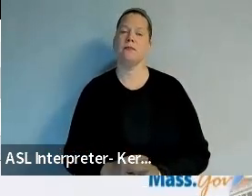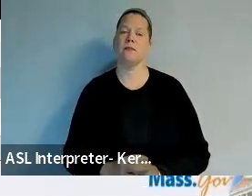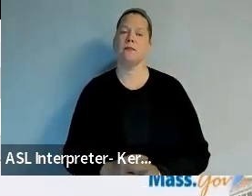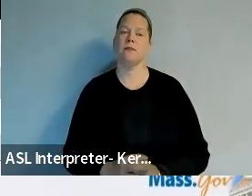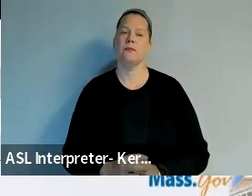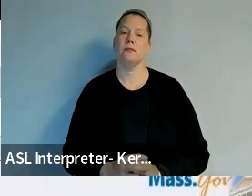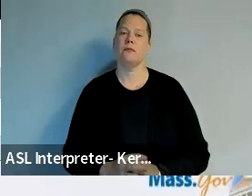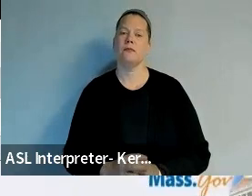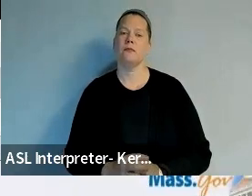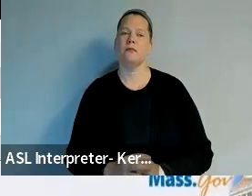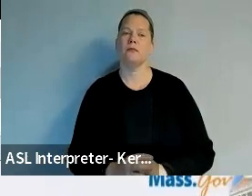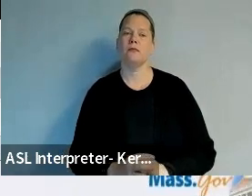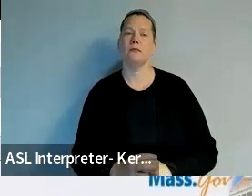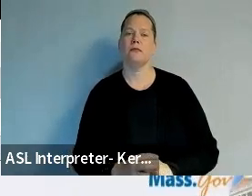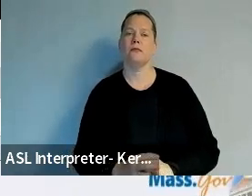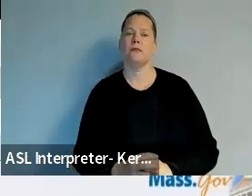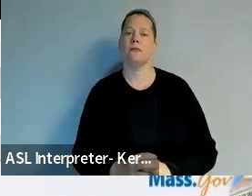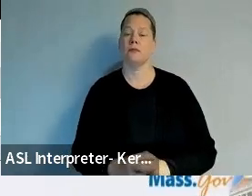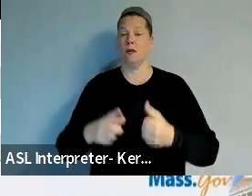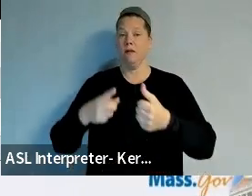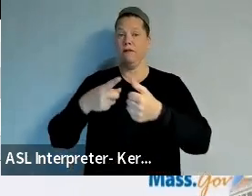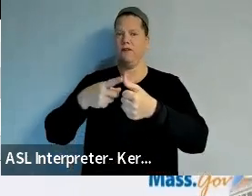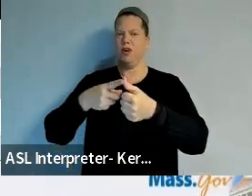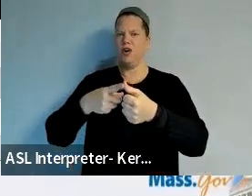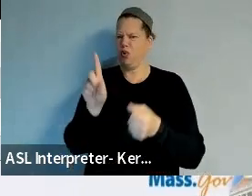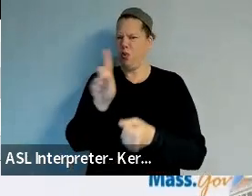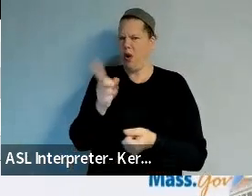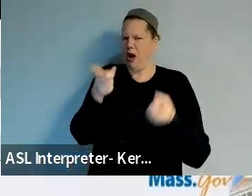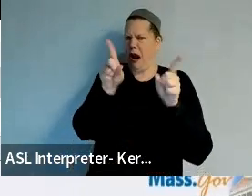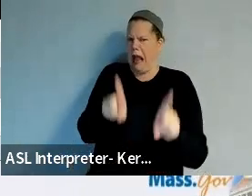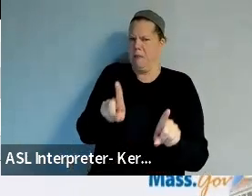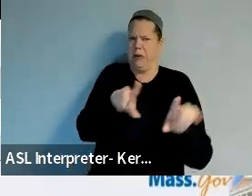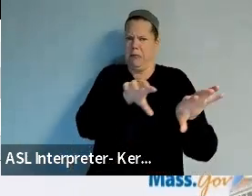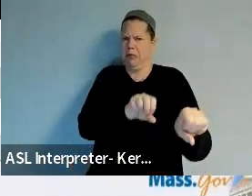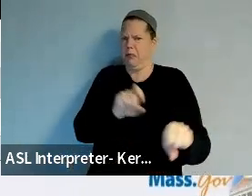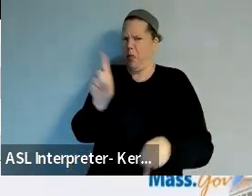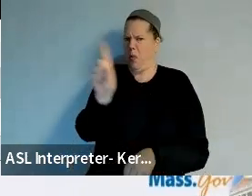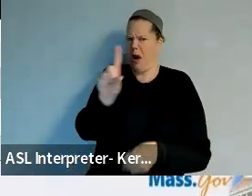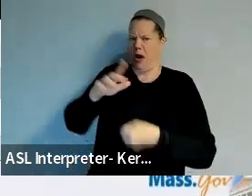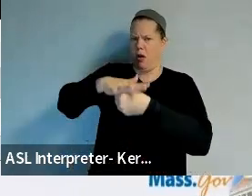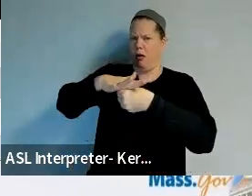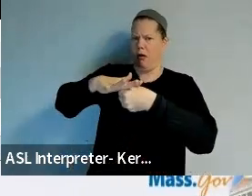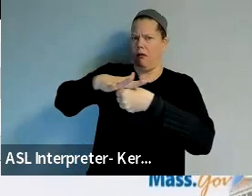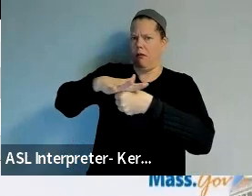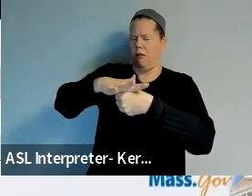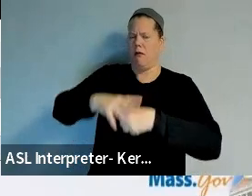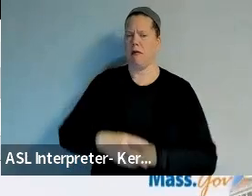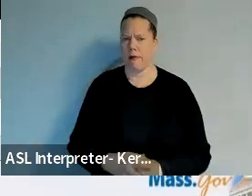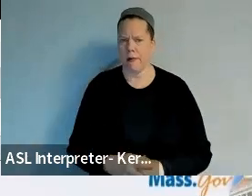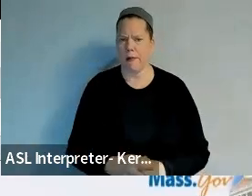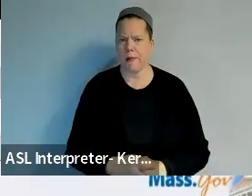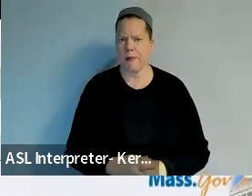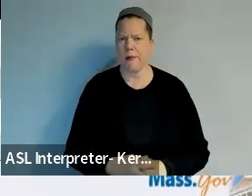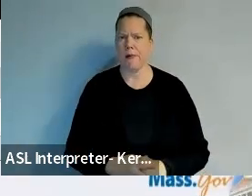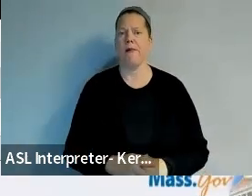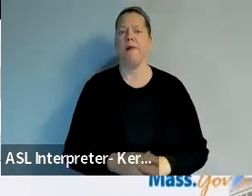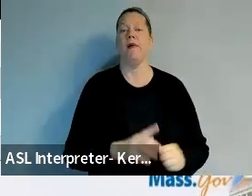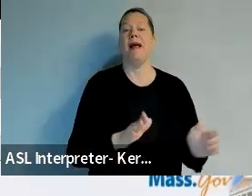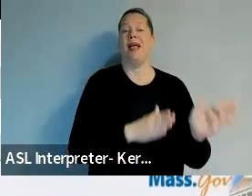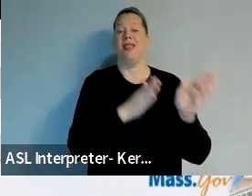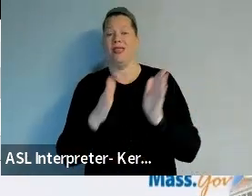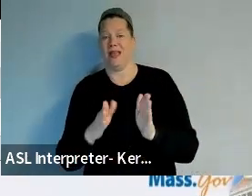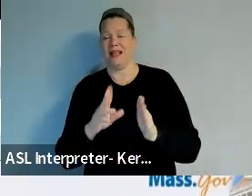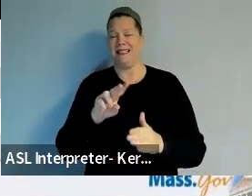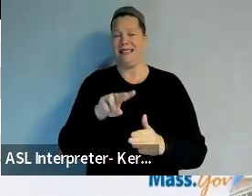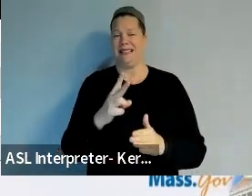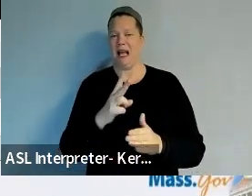Let's complete the location where restraint occurred and then the restraint type.